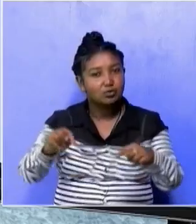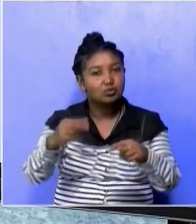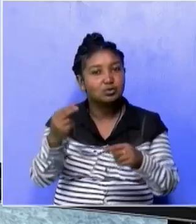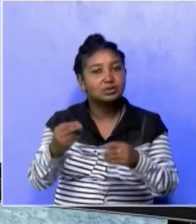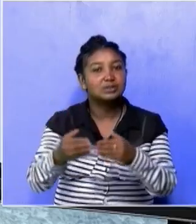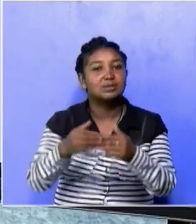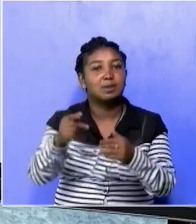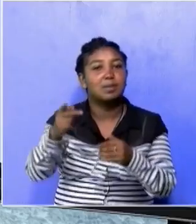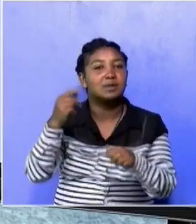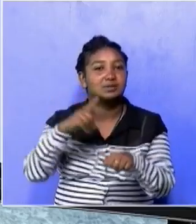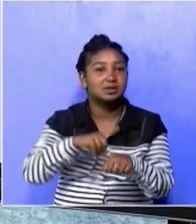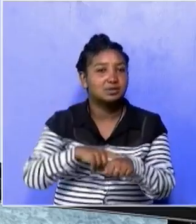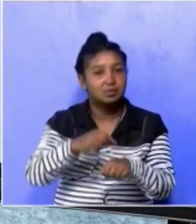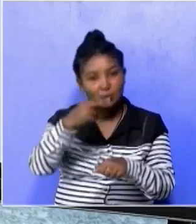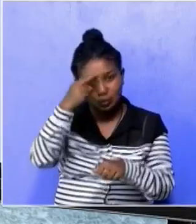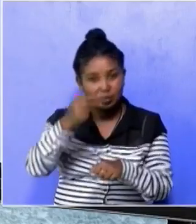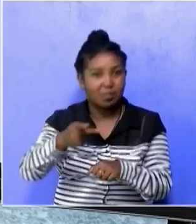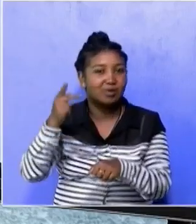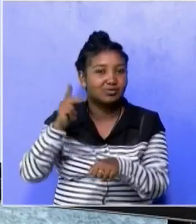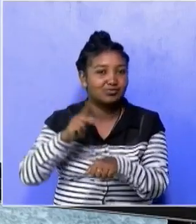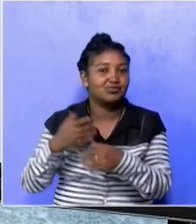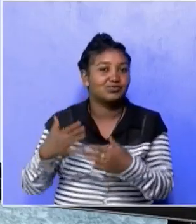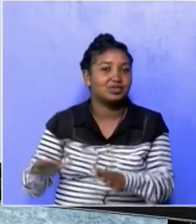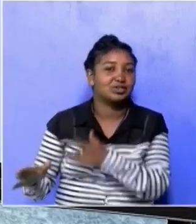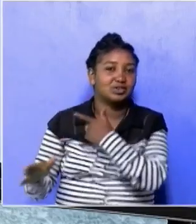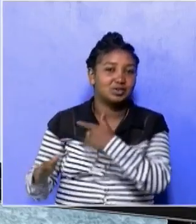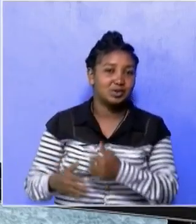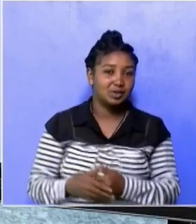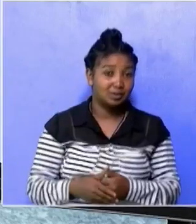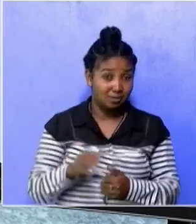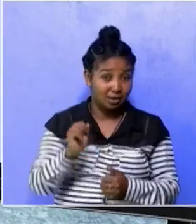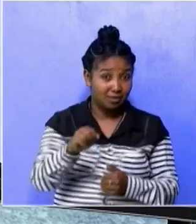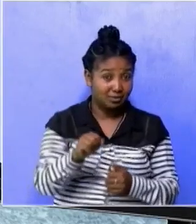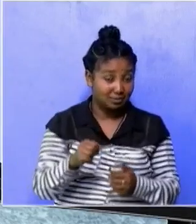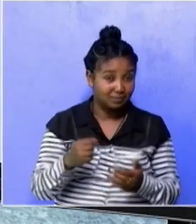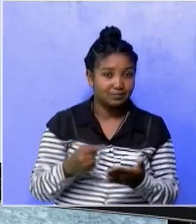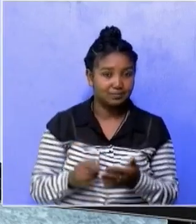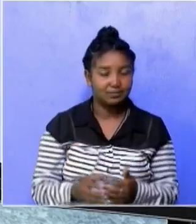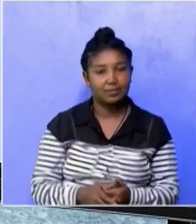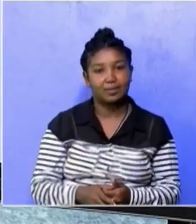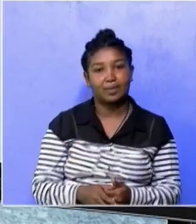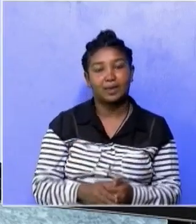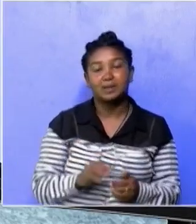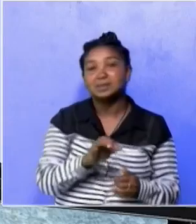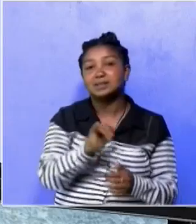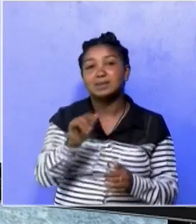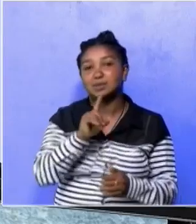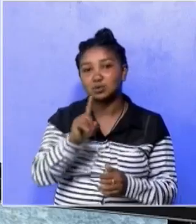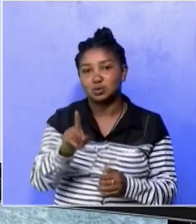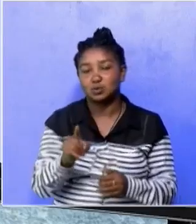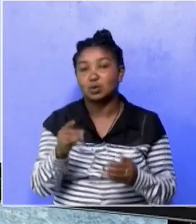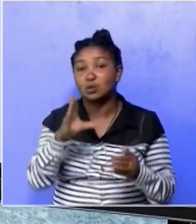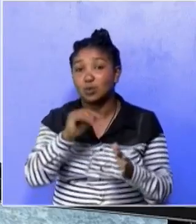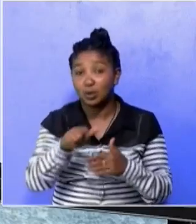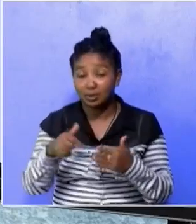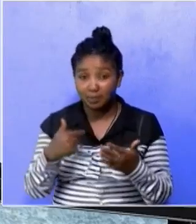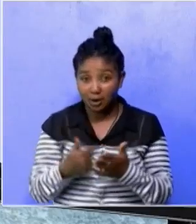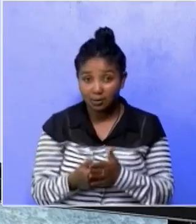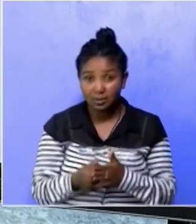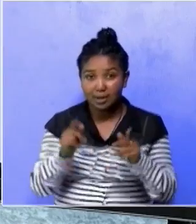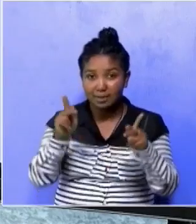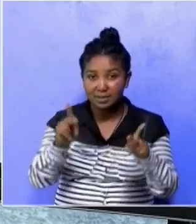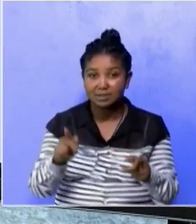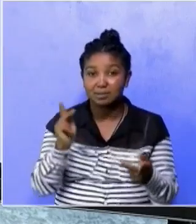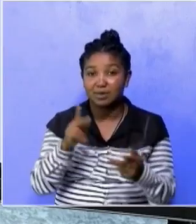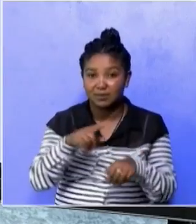simple past tense. That is why it is past action. Right? That's it. The same is true when we talk about the